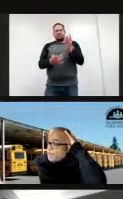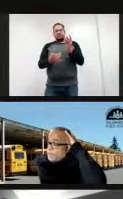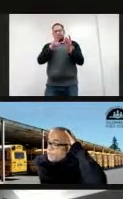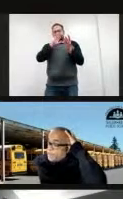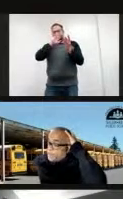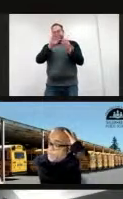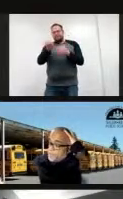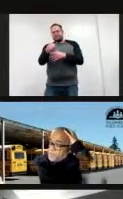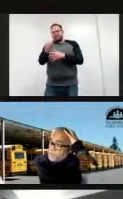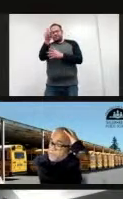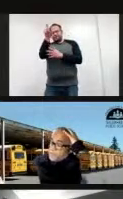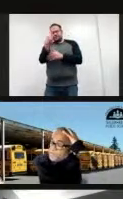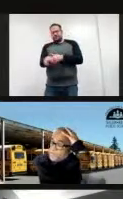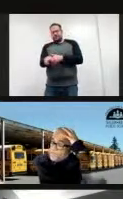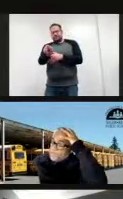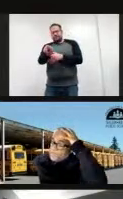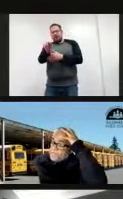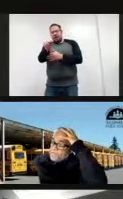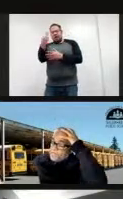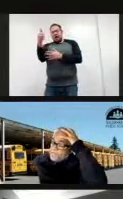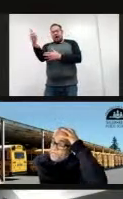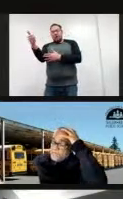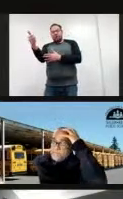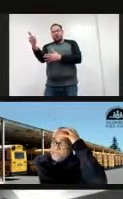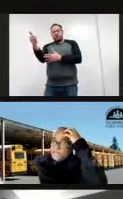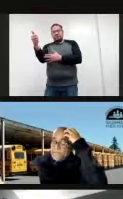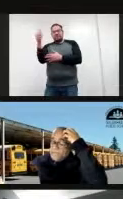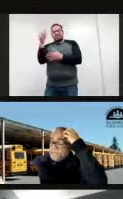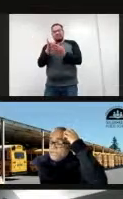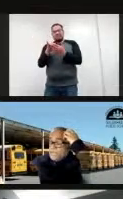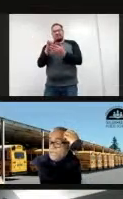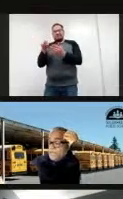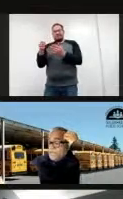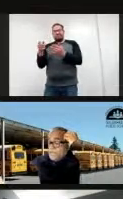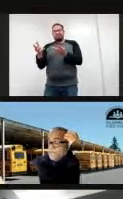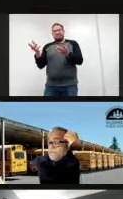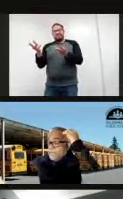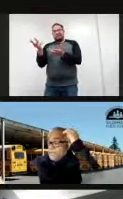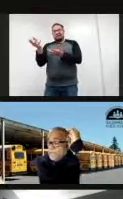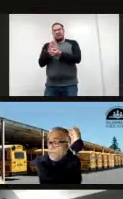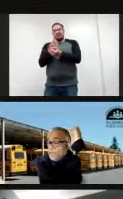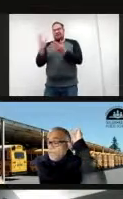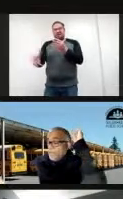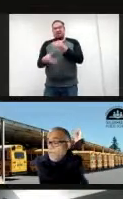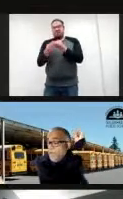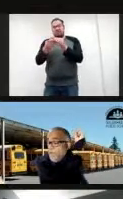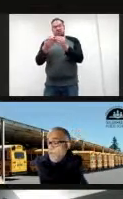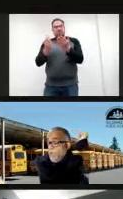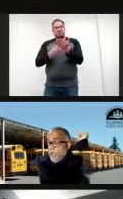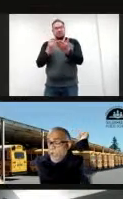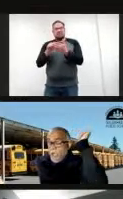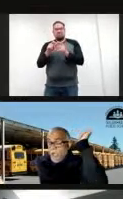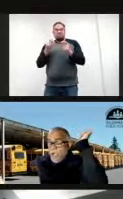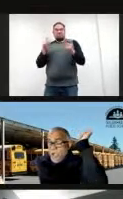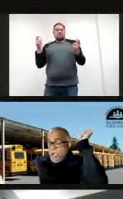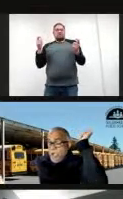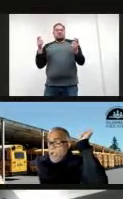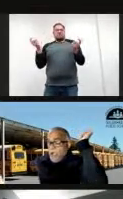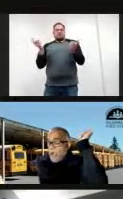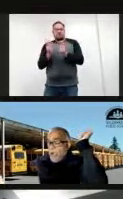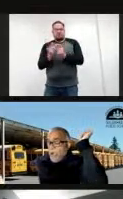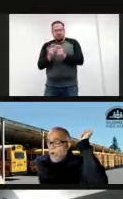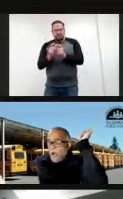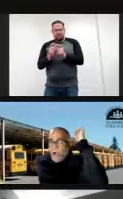comp is a catch-all. And sometimes those are quite large and sometimes those are quite small. One of the places where you see